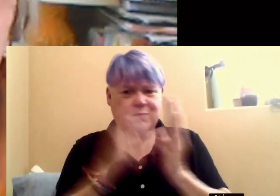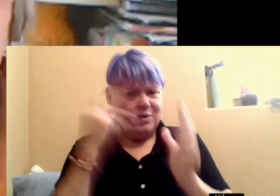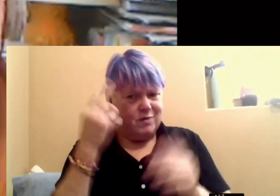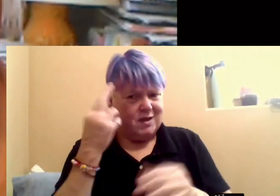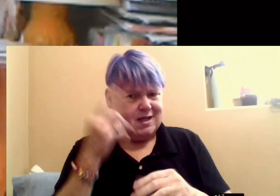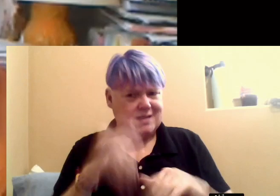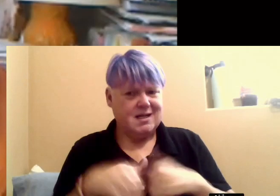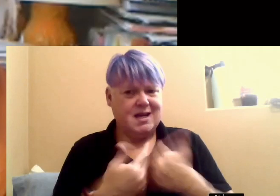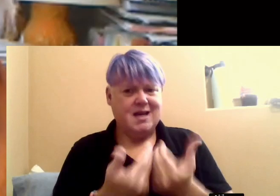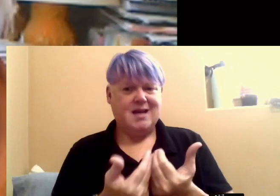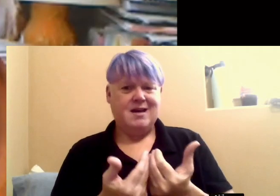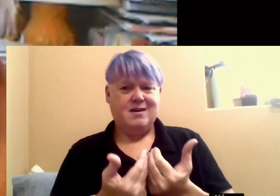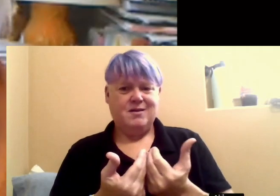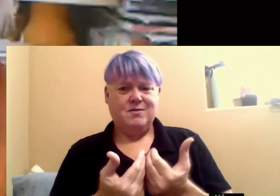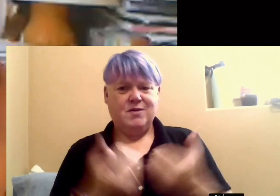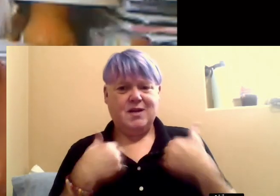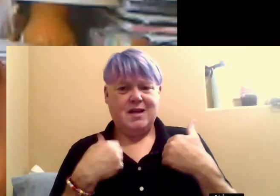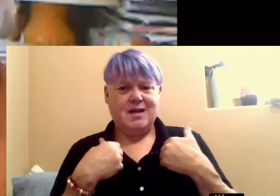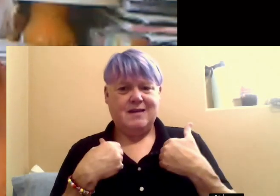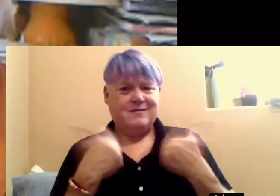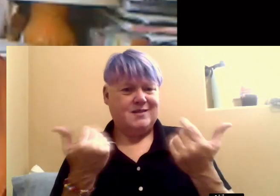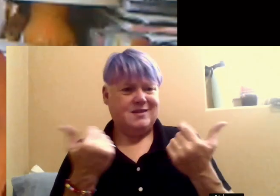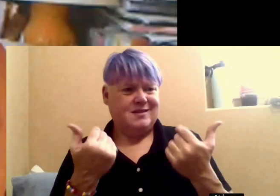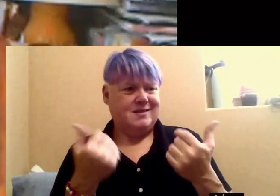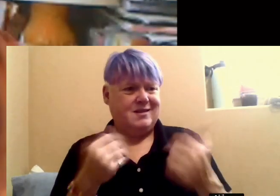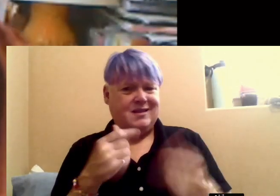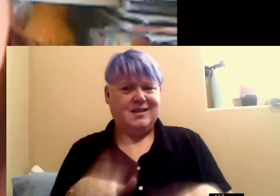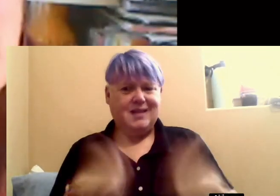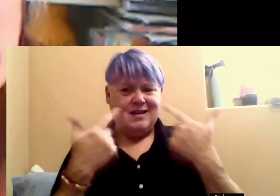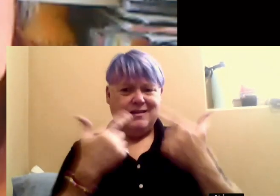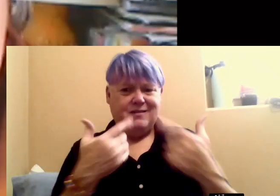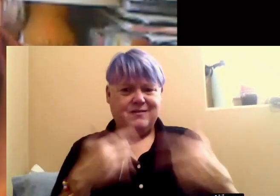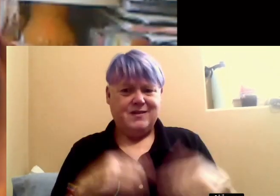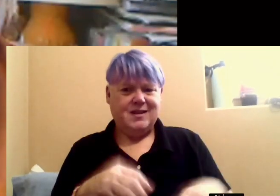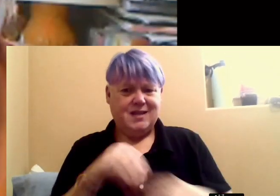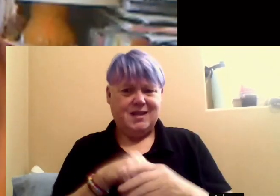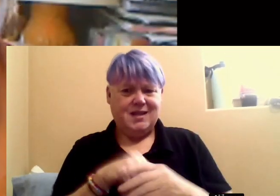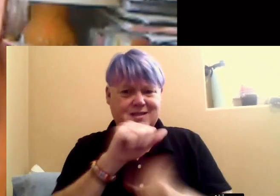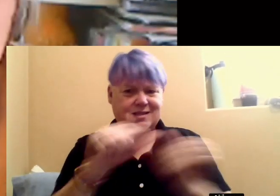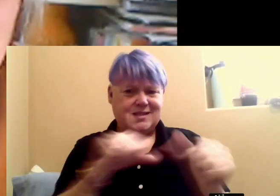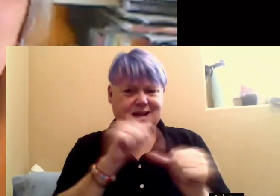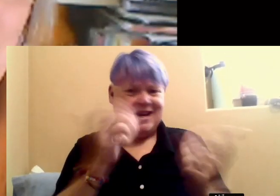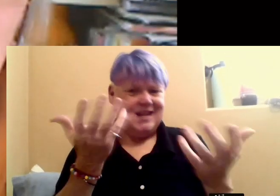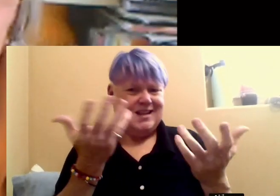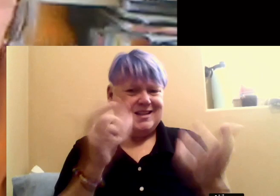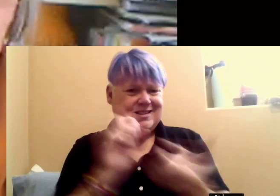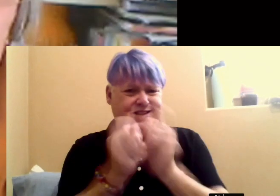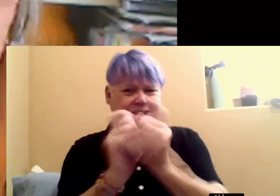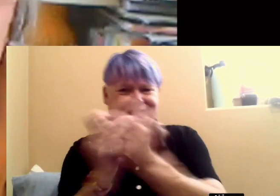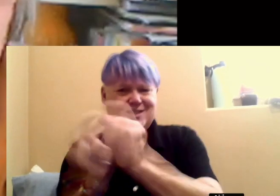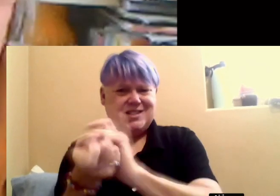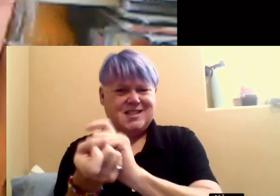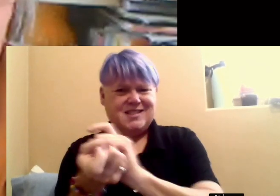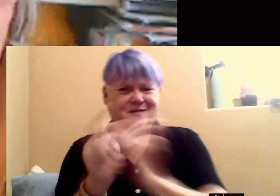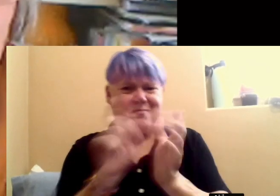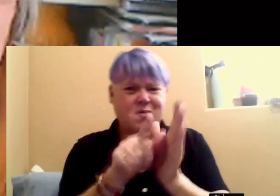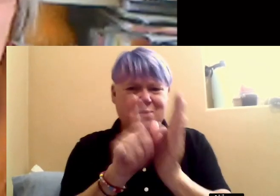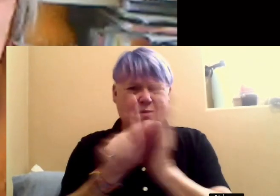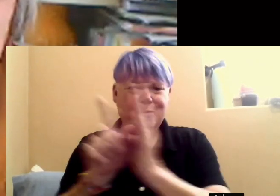how you were going to have to relate to society? No, absolutely not. That changes from moment to moment, and most of